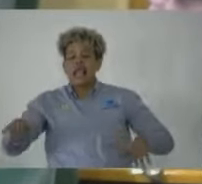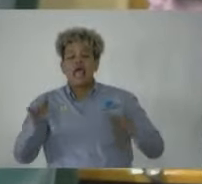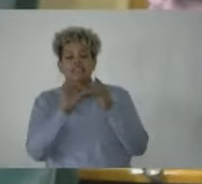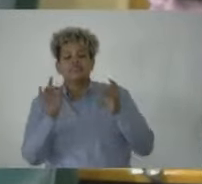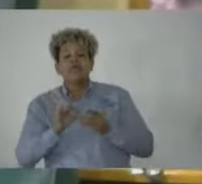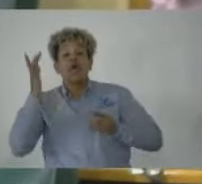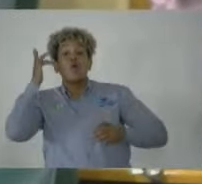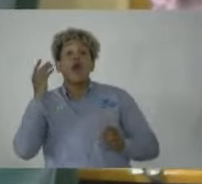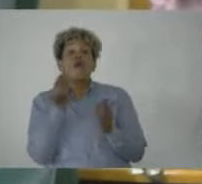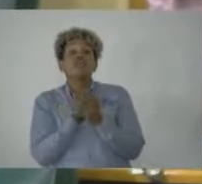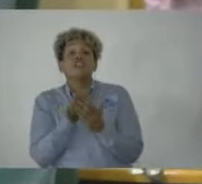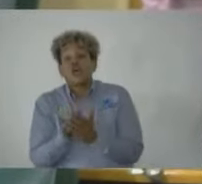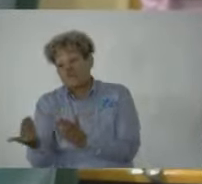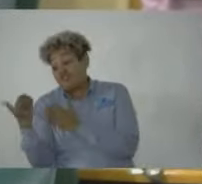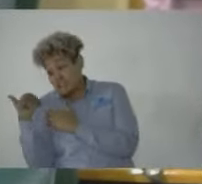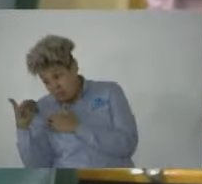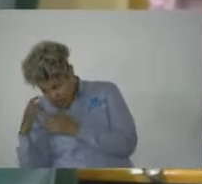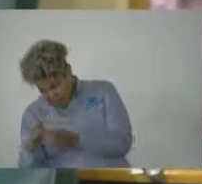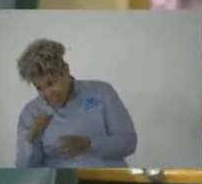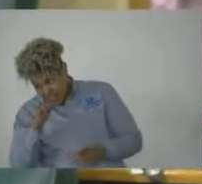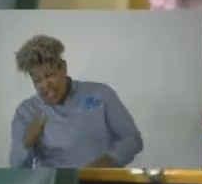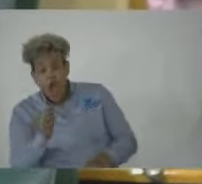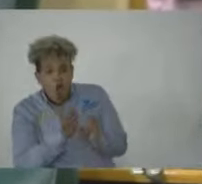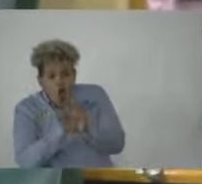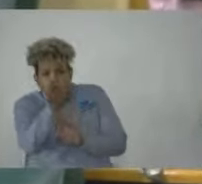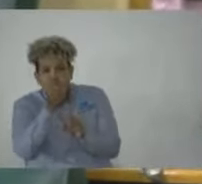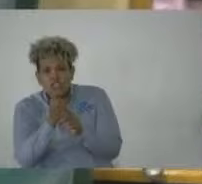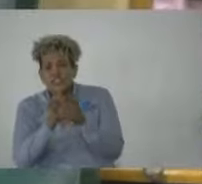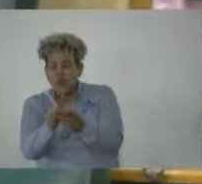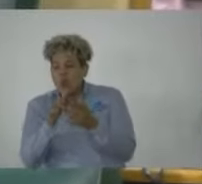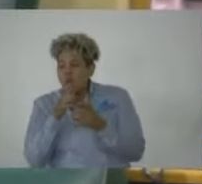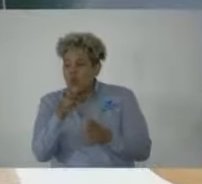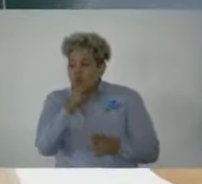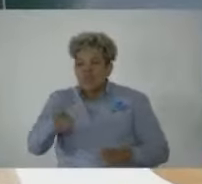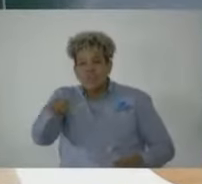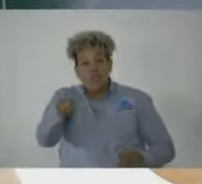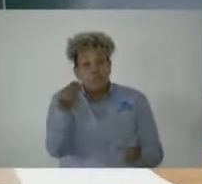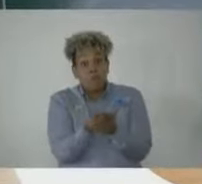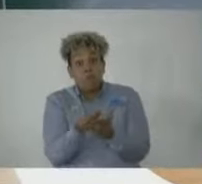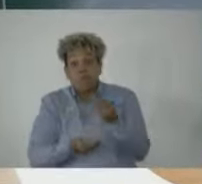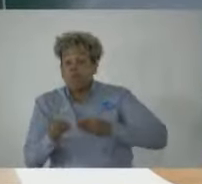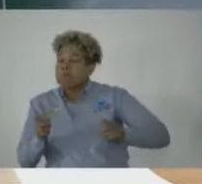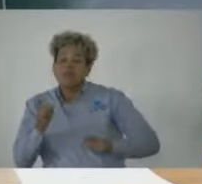because fiscal responsibility is not core to who they are.